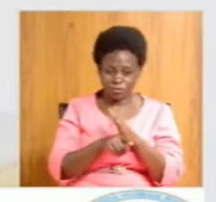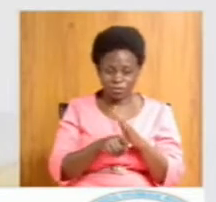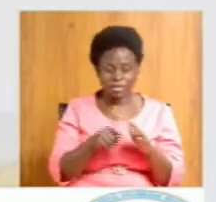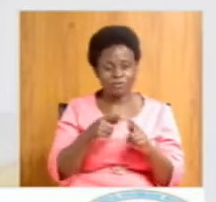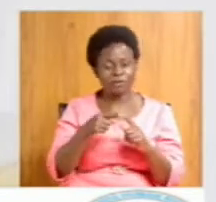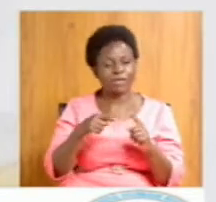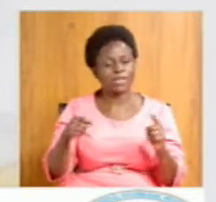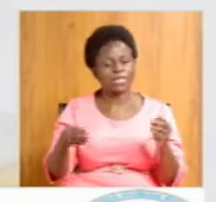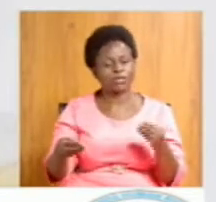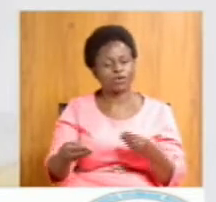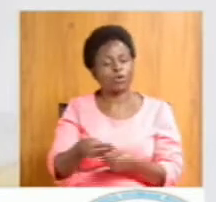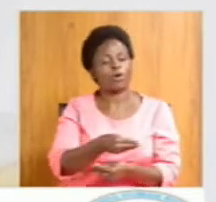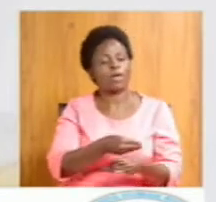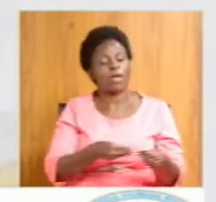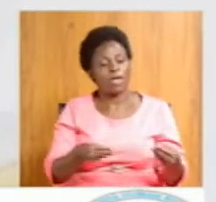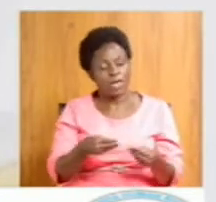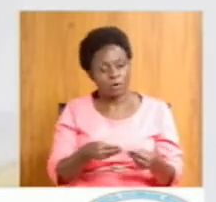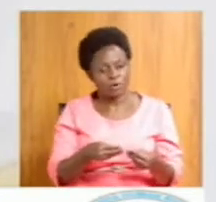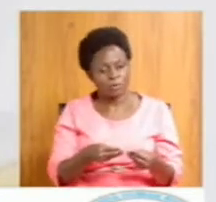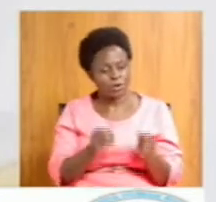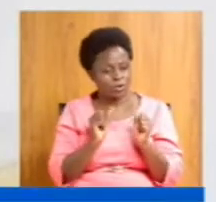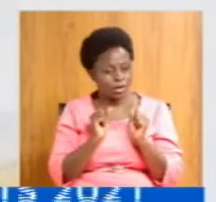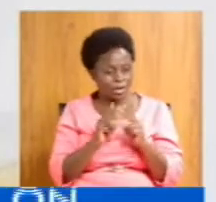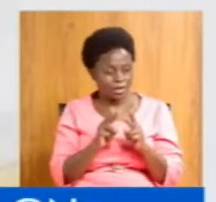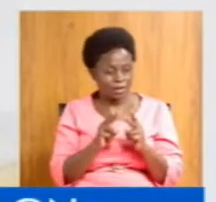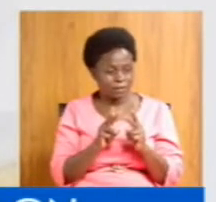digital economy. Advertently. Okay.